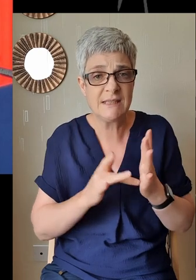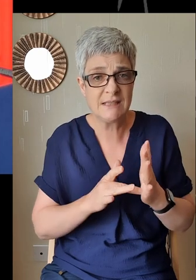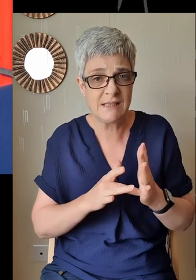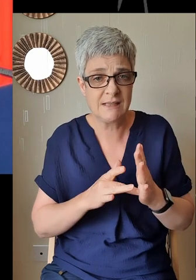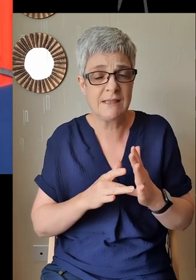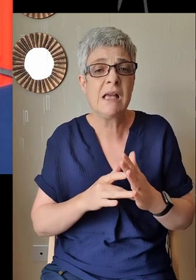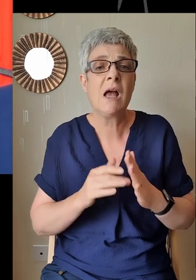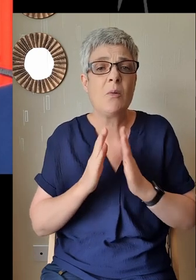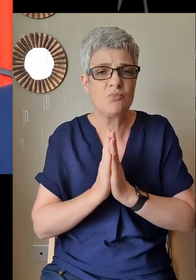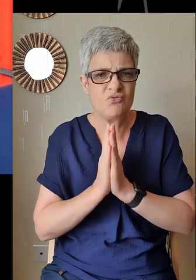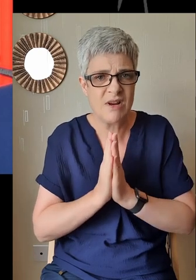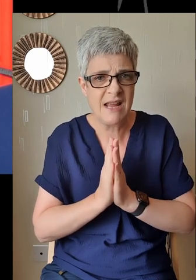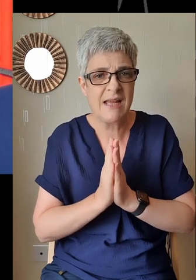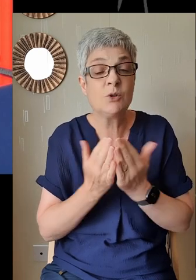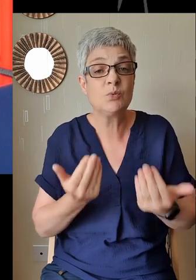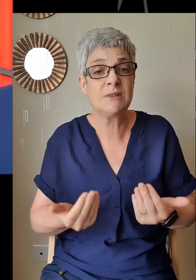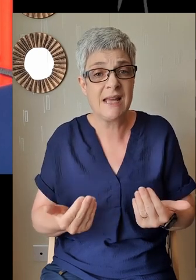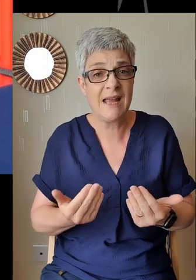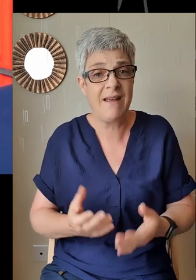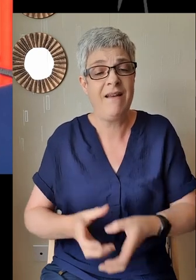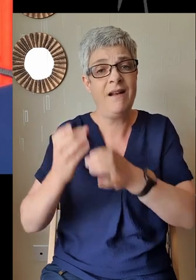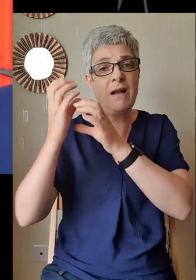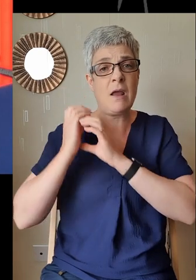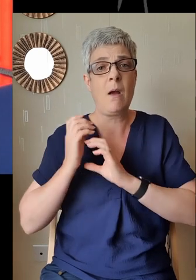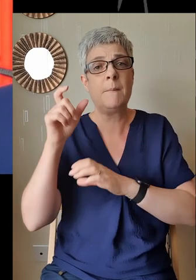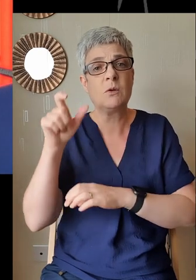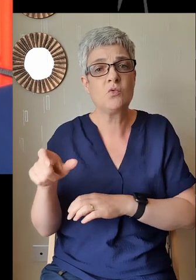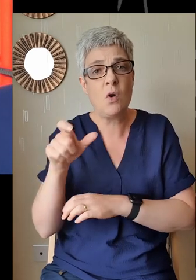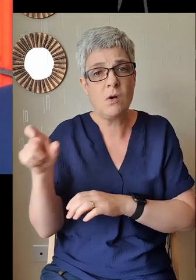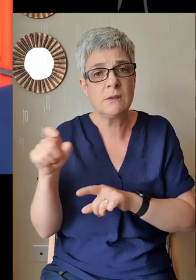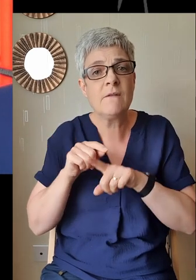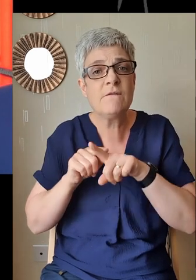that this day I may take up my cross and follow you.